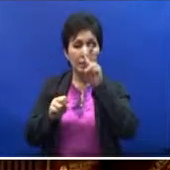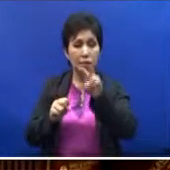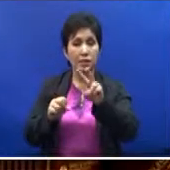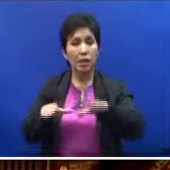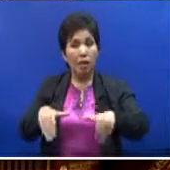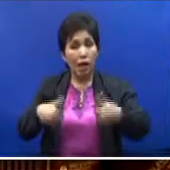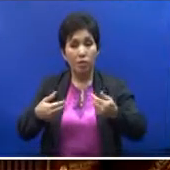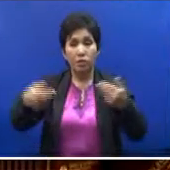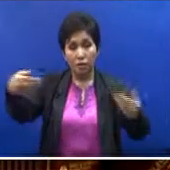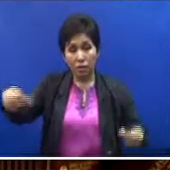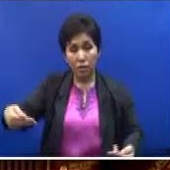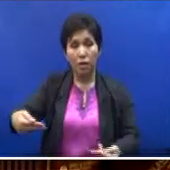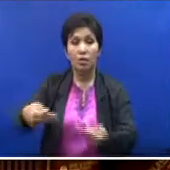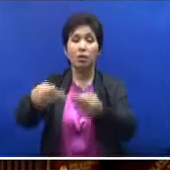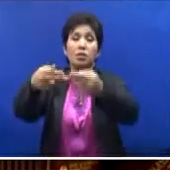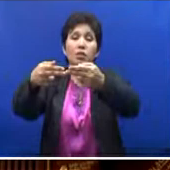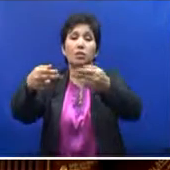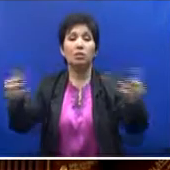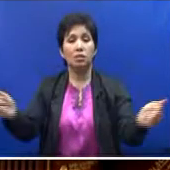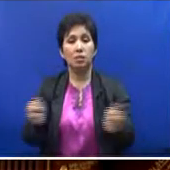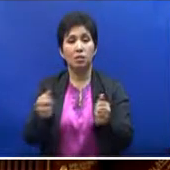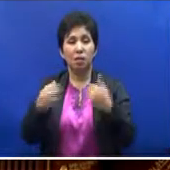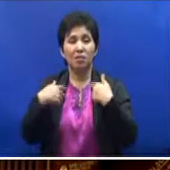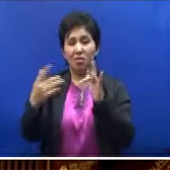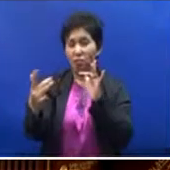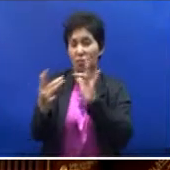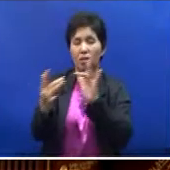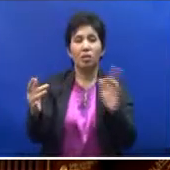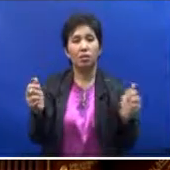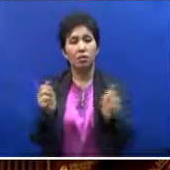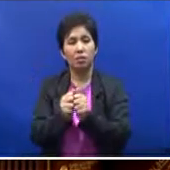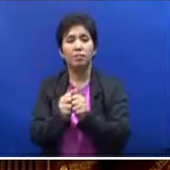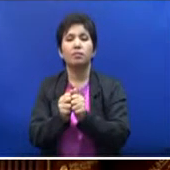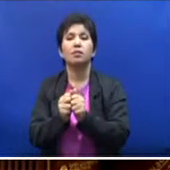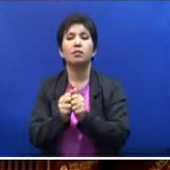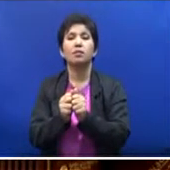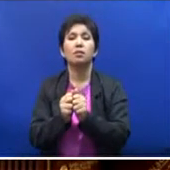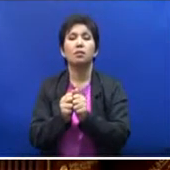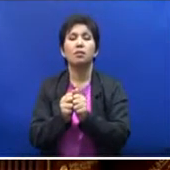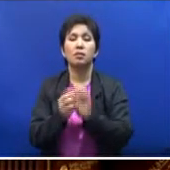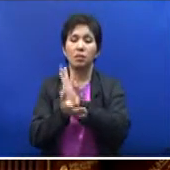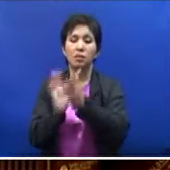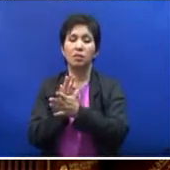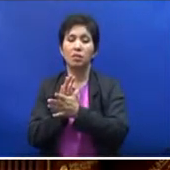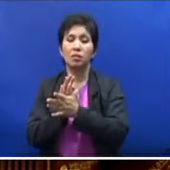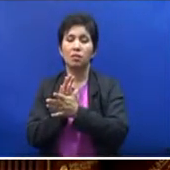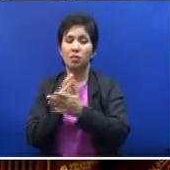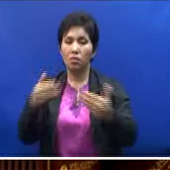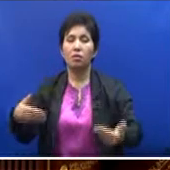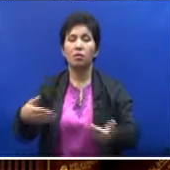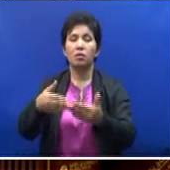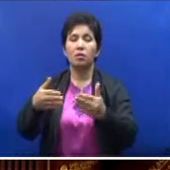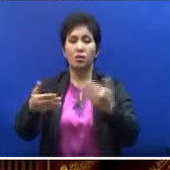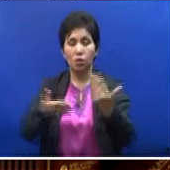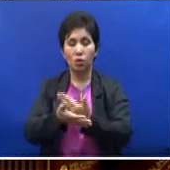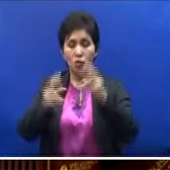may connected to the topic that we are discussing right now. Okay, learners, so let us continue with new